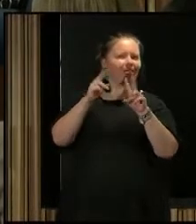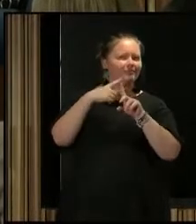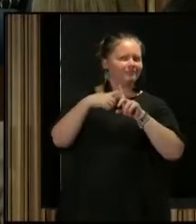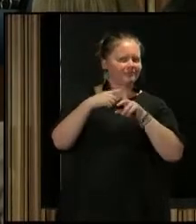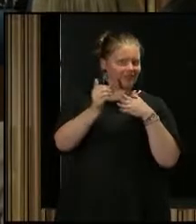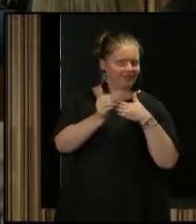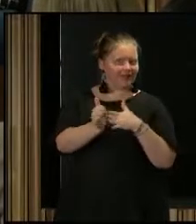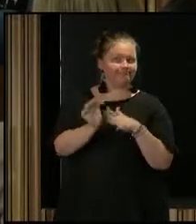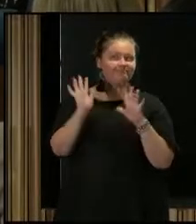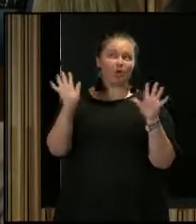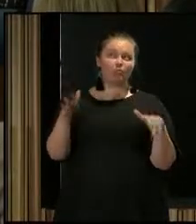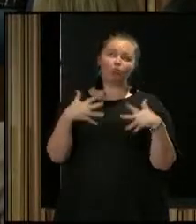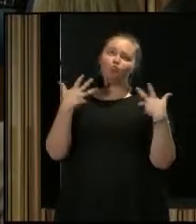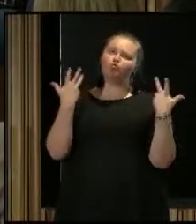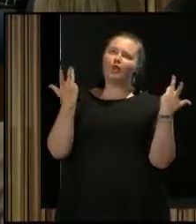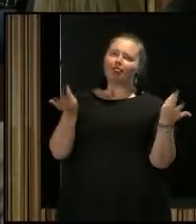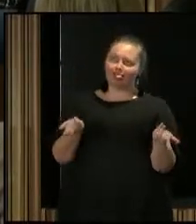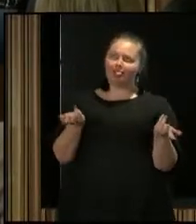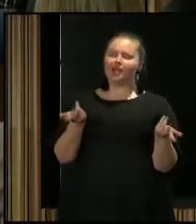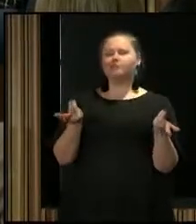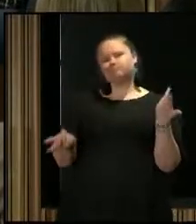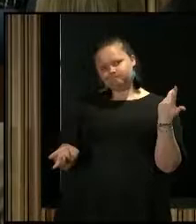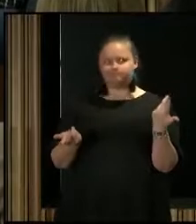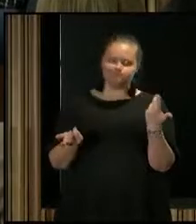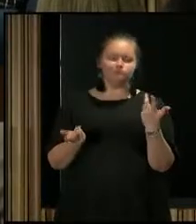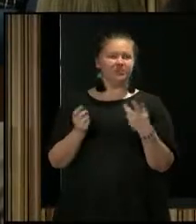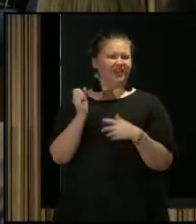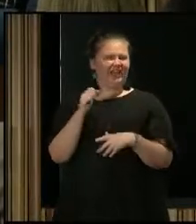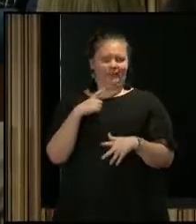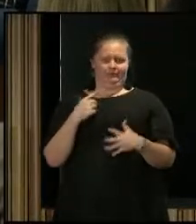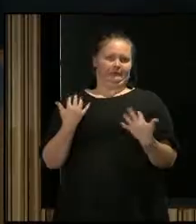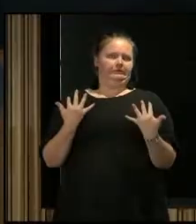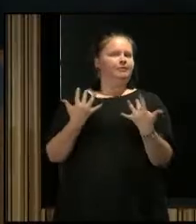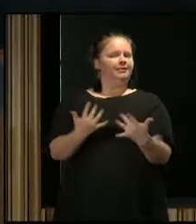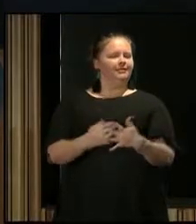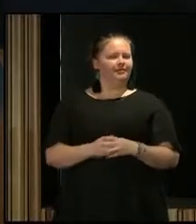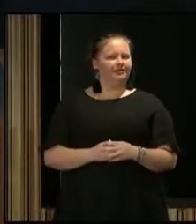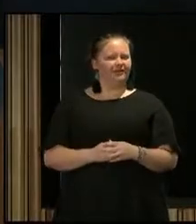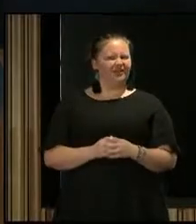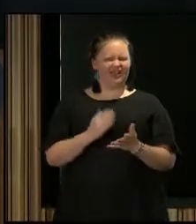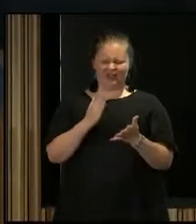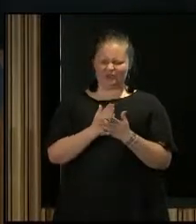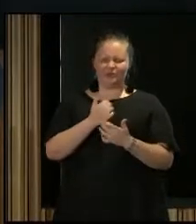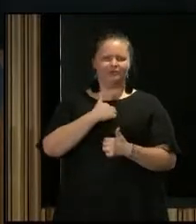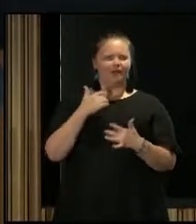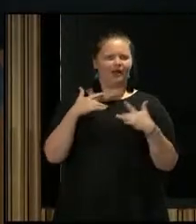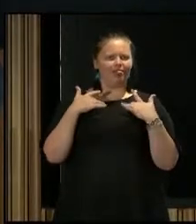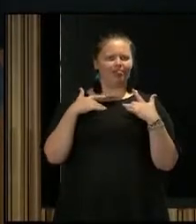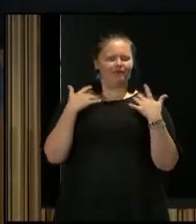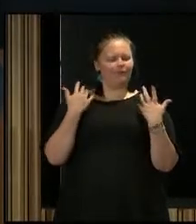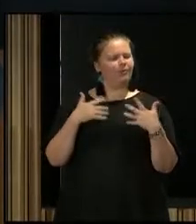Well, yeah, I mean, of course, there's so many. I mean, I feel like what a blessed life I have that,